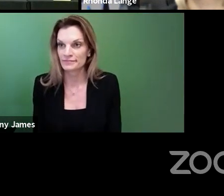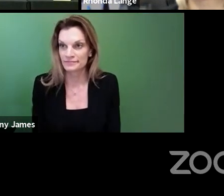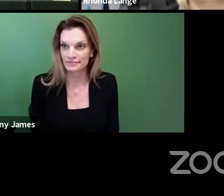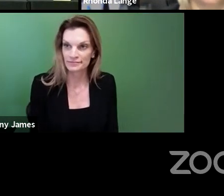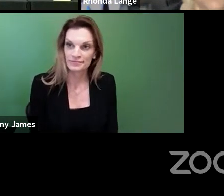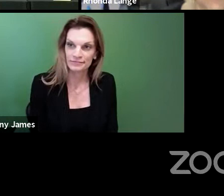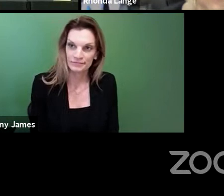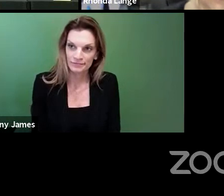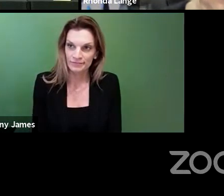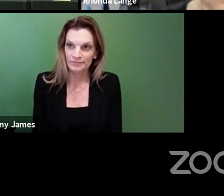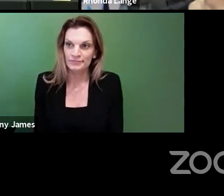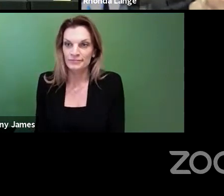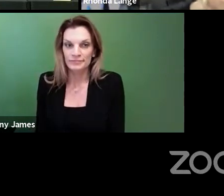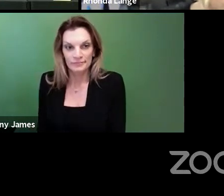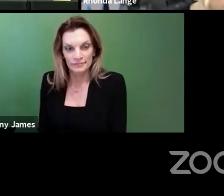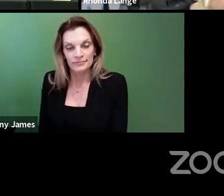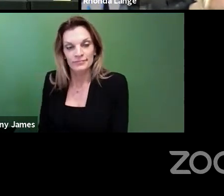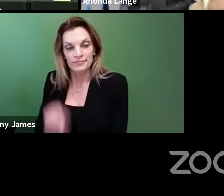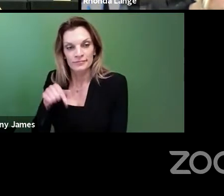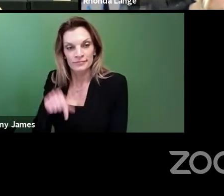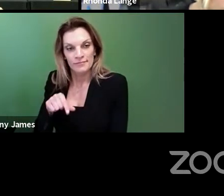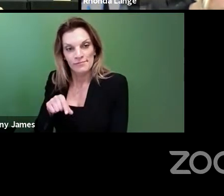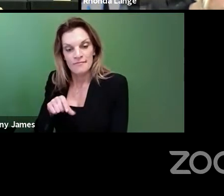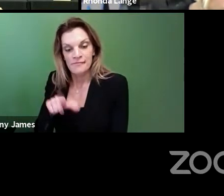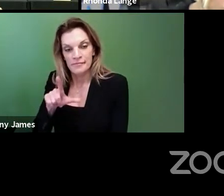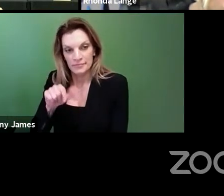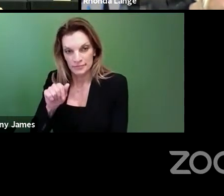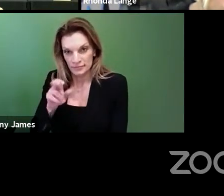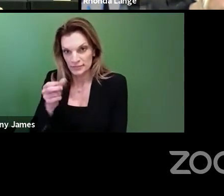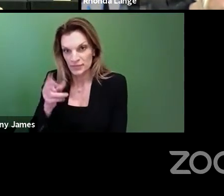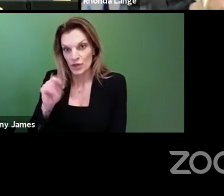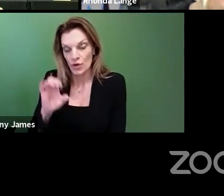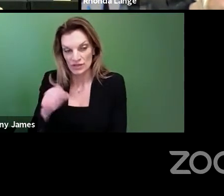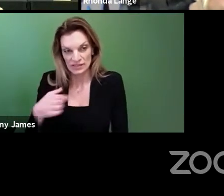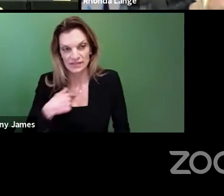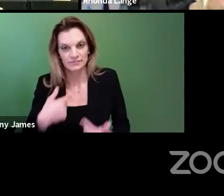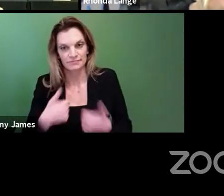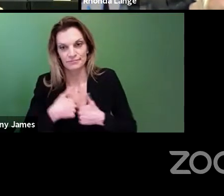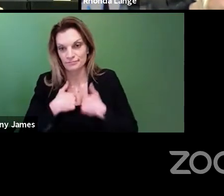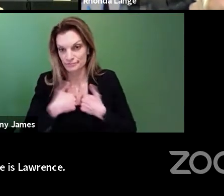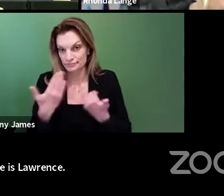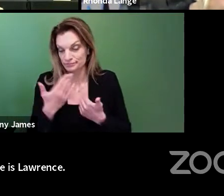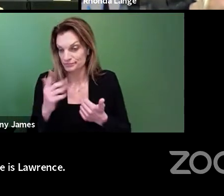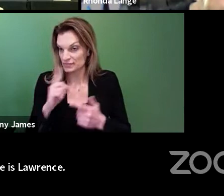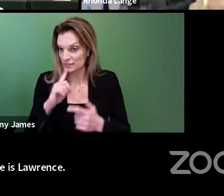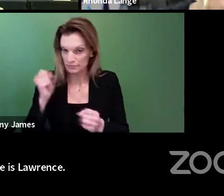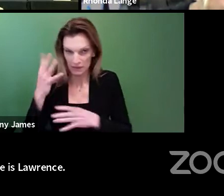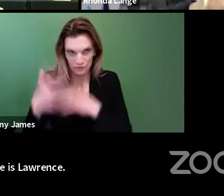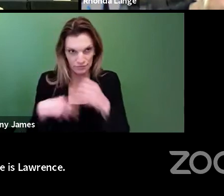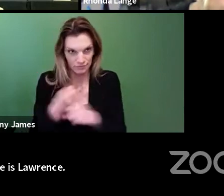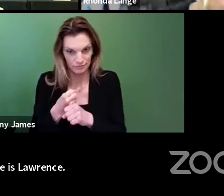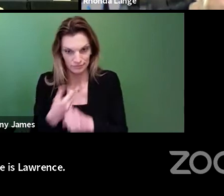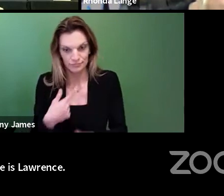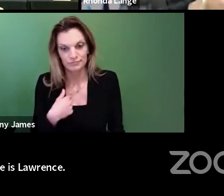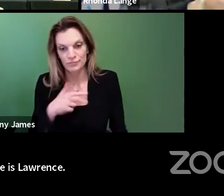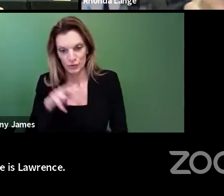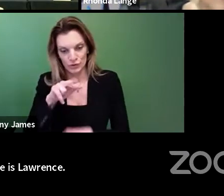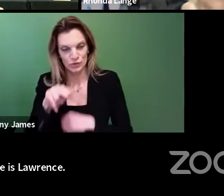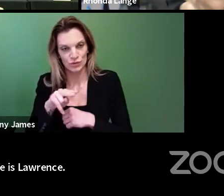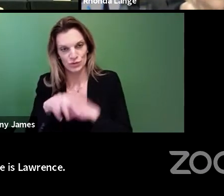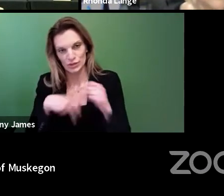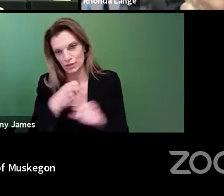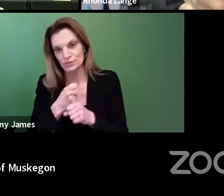Good evening. My name is Lawrence Spataro. I'm a lifelong resident of Muskegon County, a 32 resident of